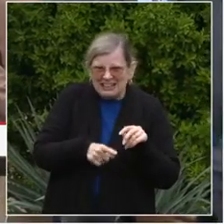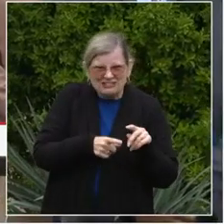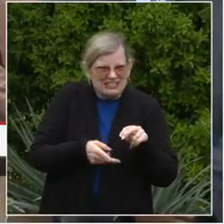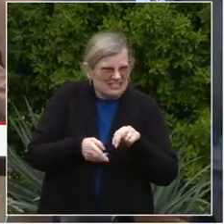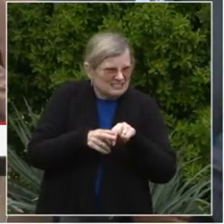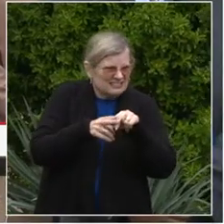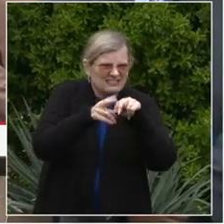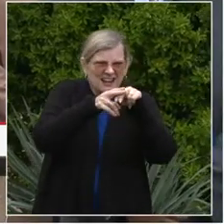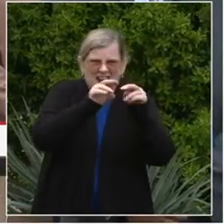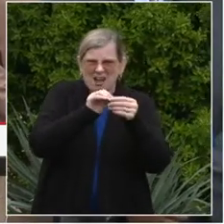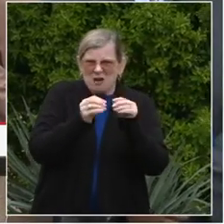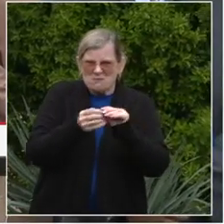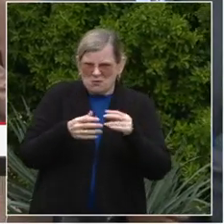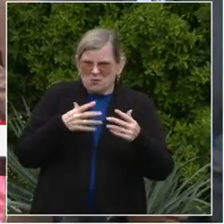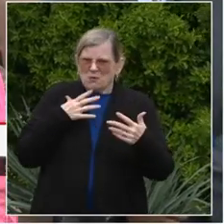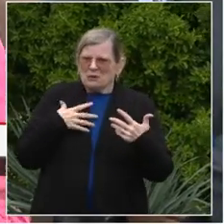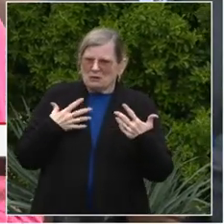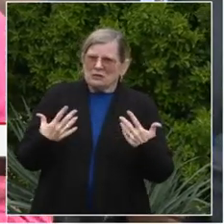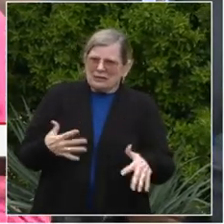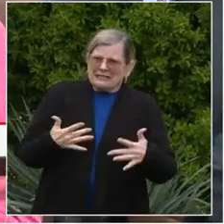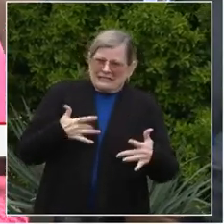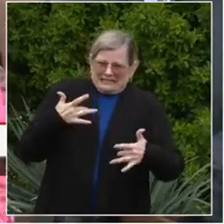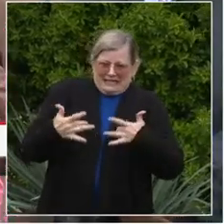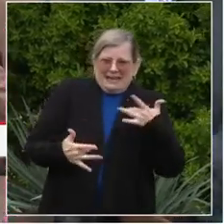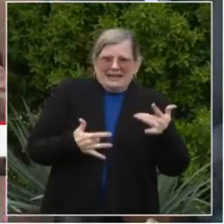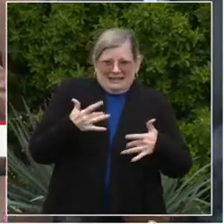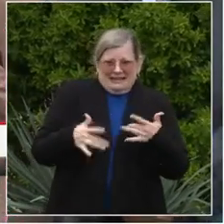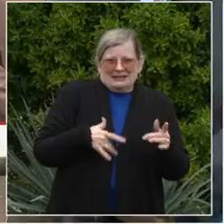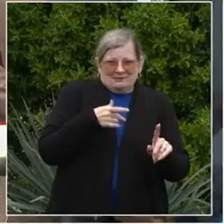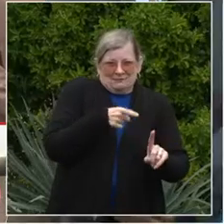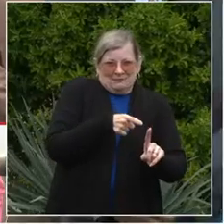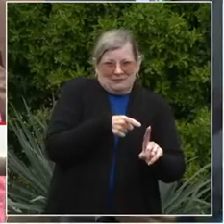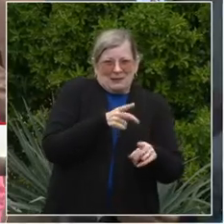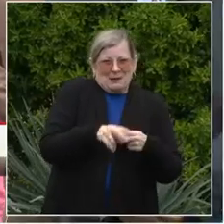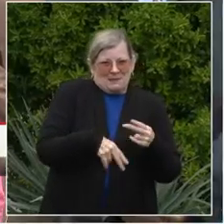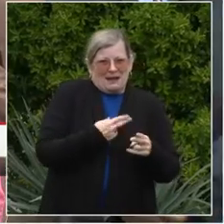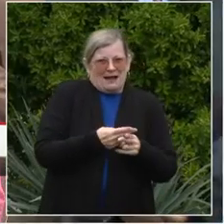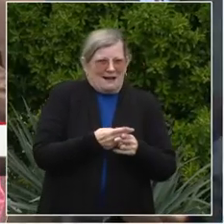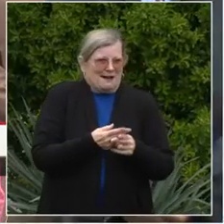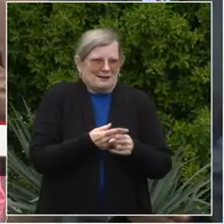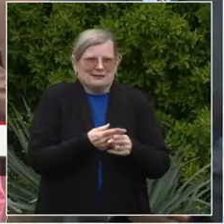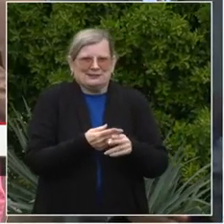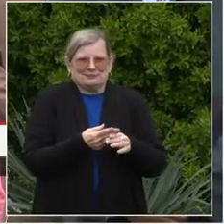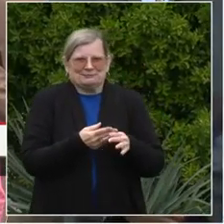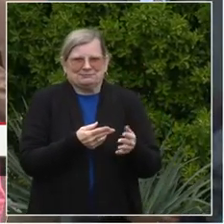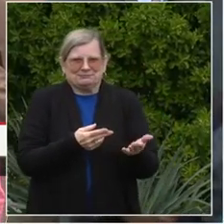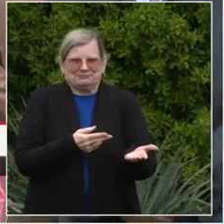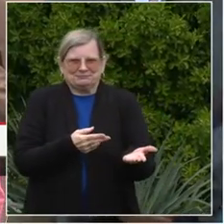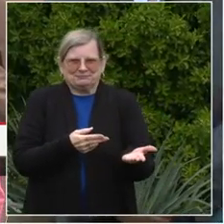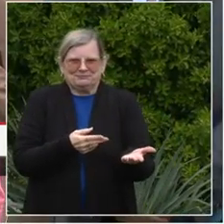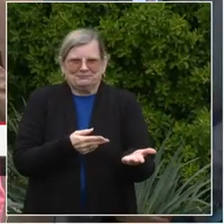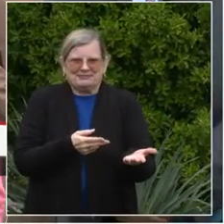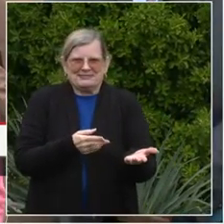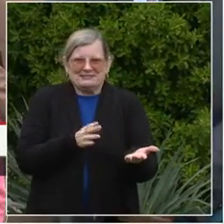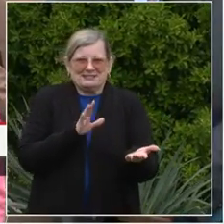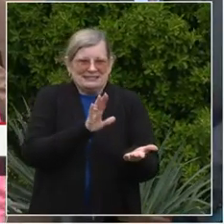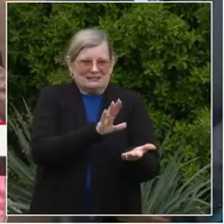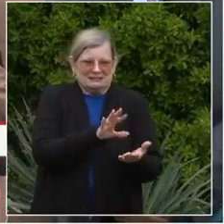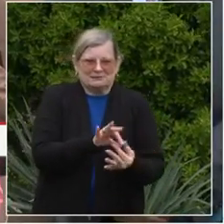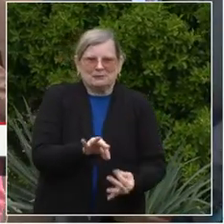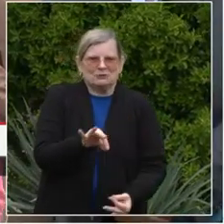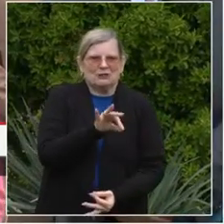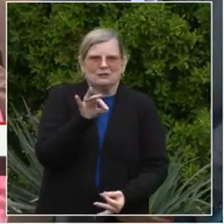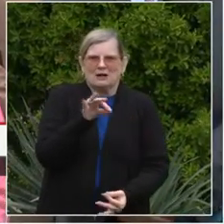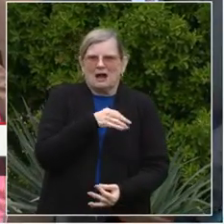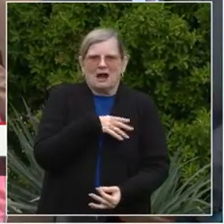numbers. So we are excited about we're excited about the spirit. I would